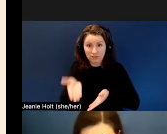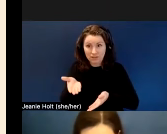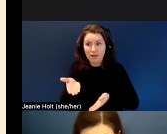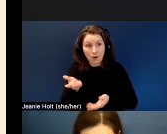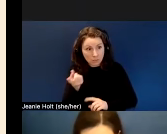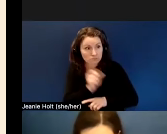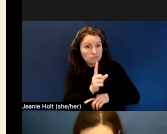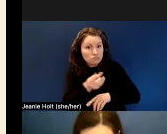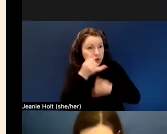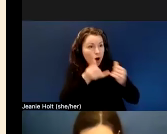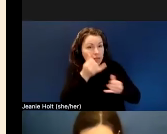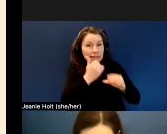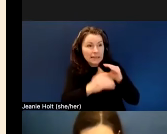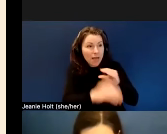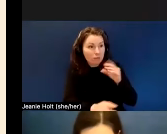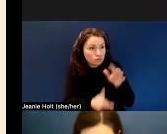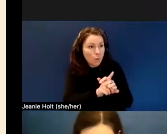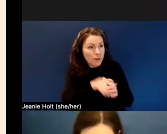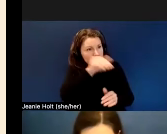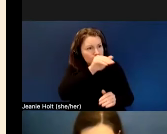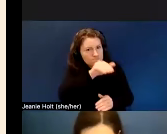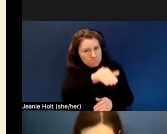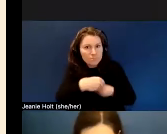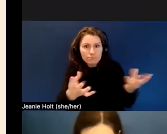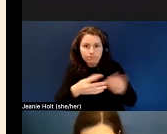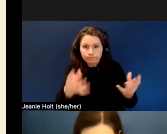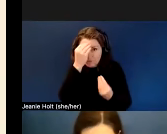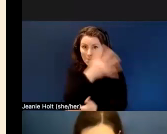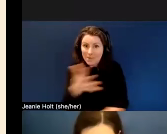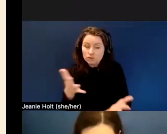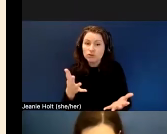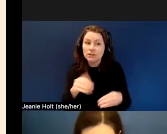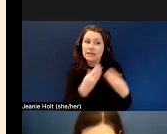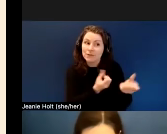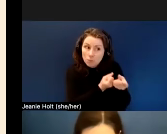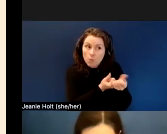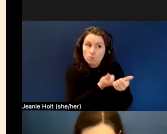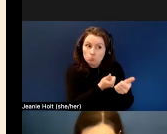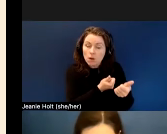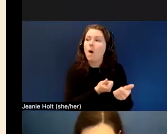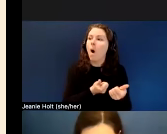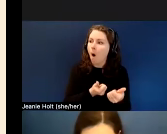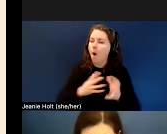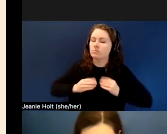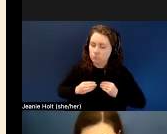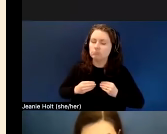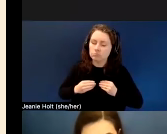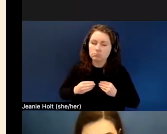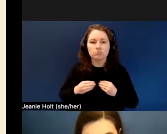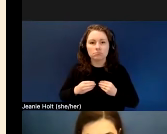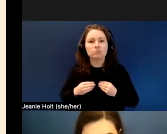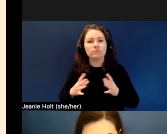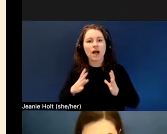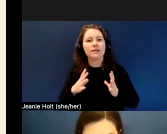their offices, showing up, handing out information and giving them that support, they have cover for the votes that they want to make